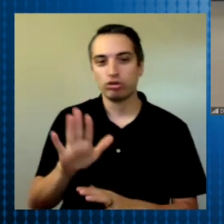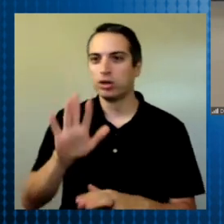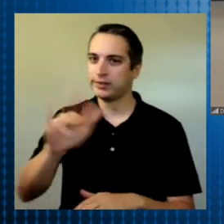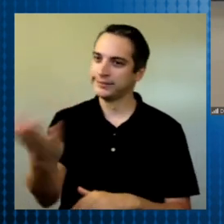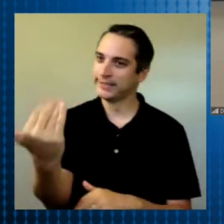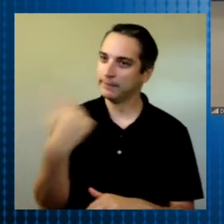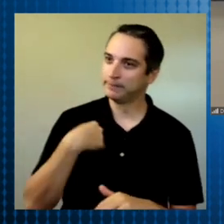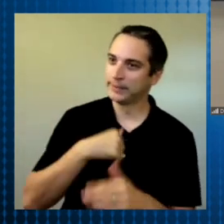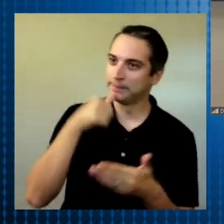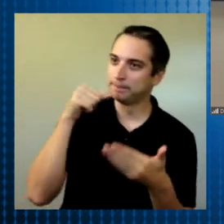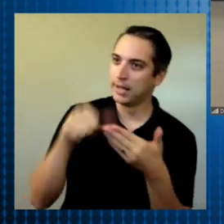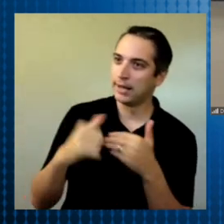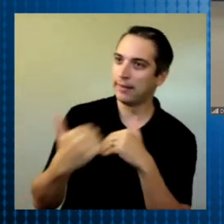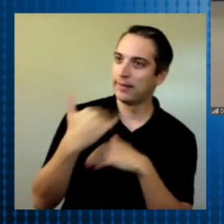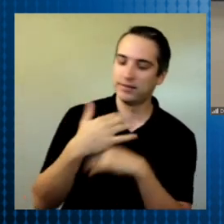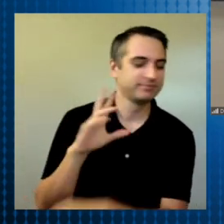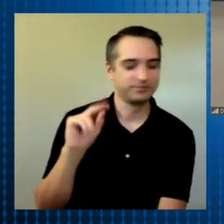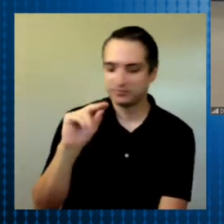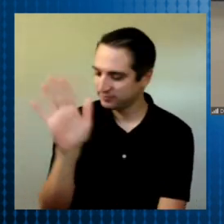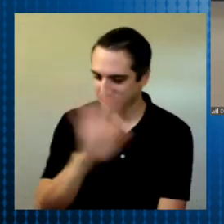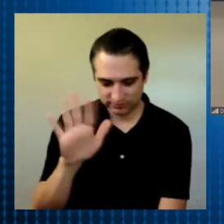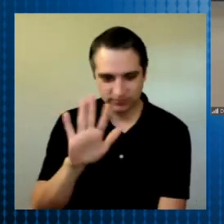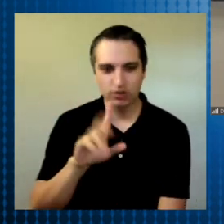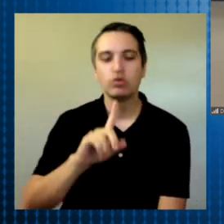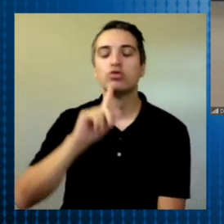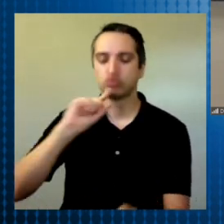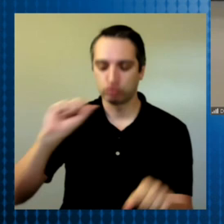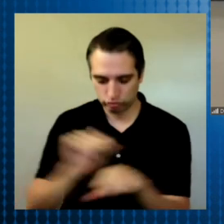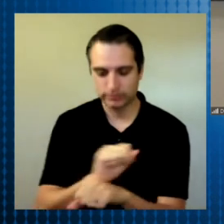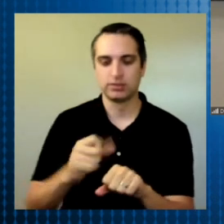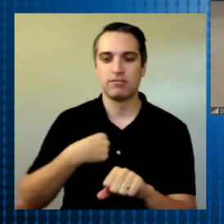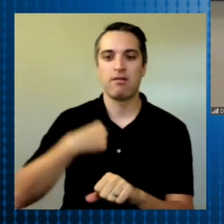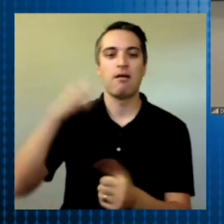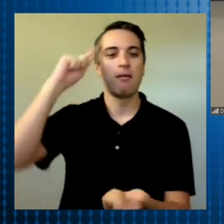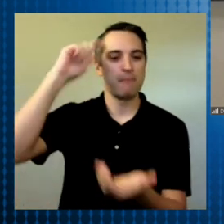But I want you to know beyond a shadow of a doubt, I believe that anybody